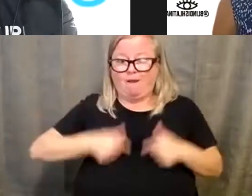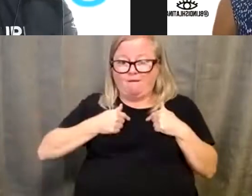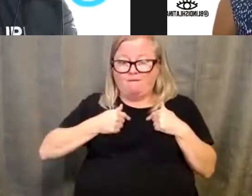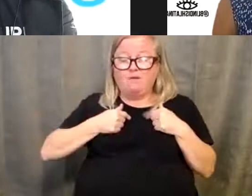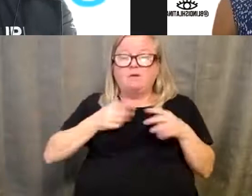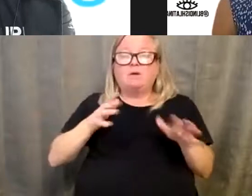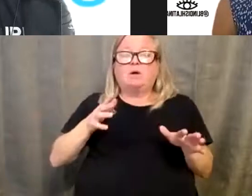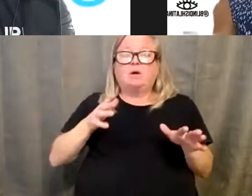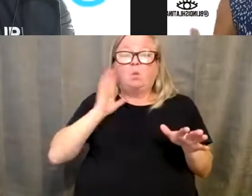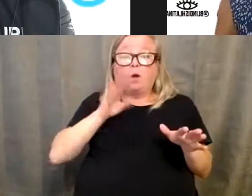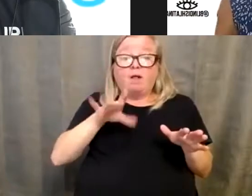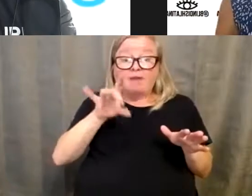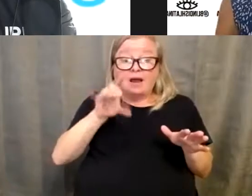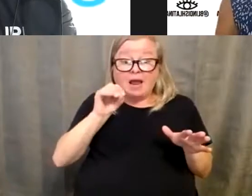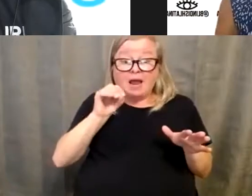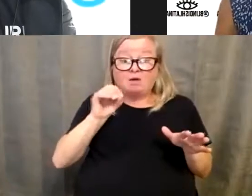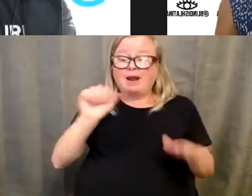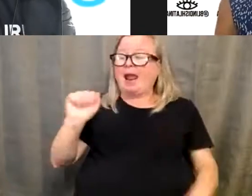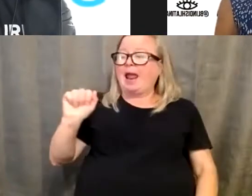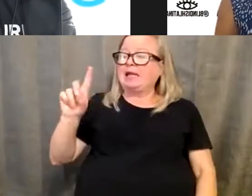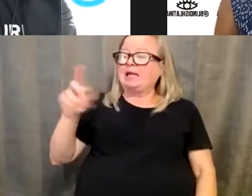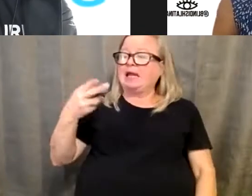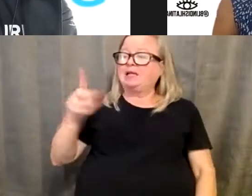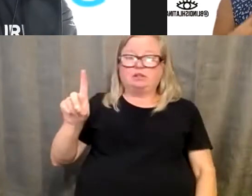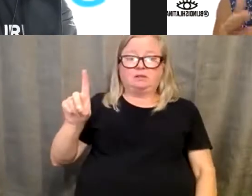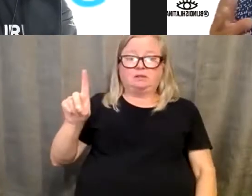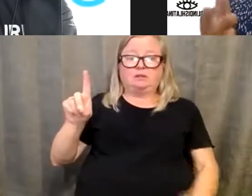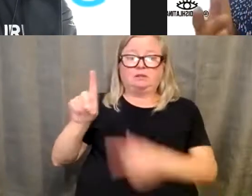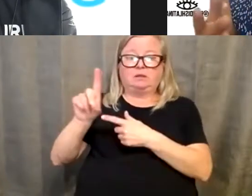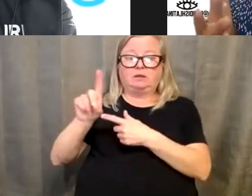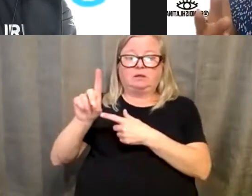example, ADHD is often